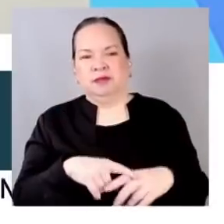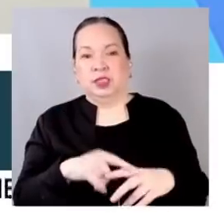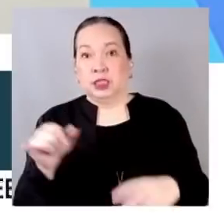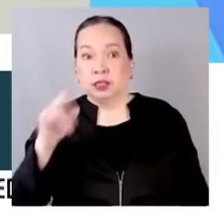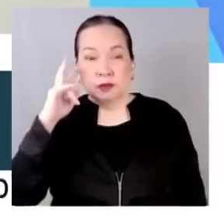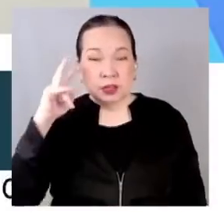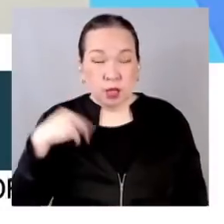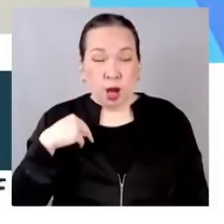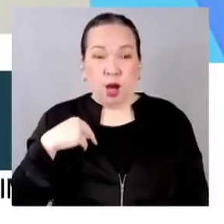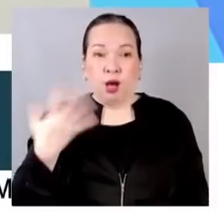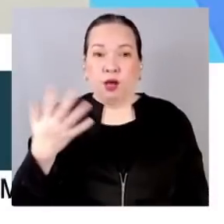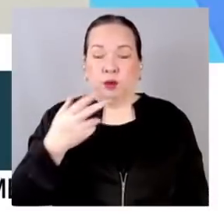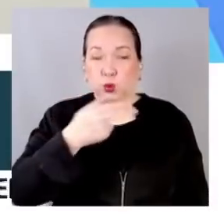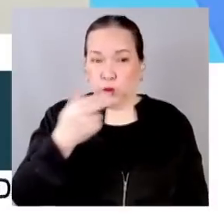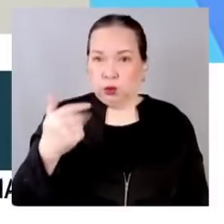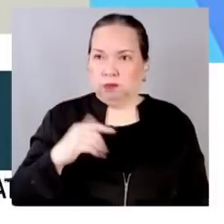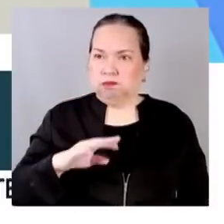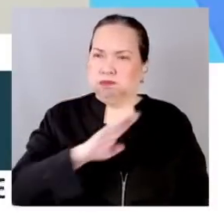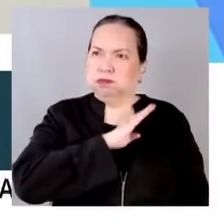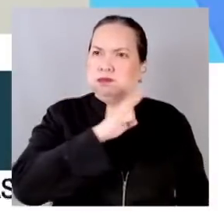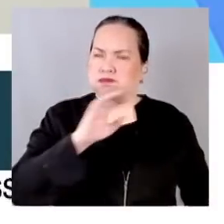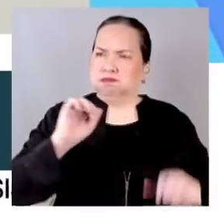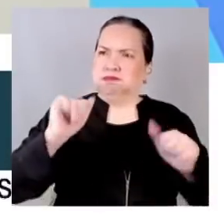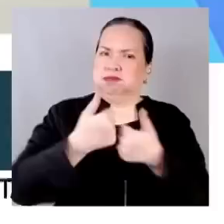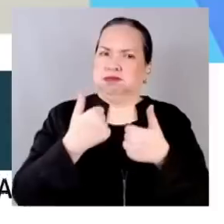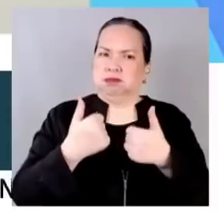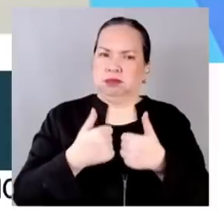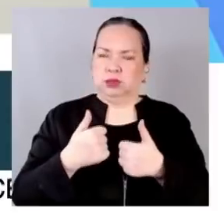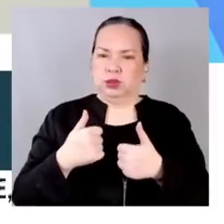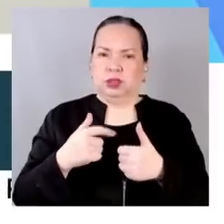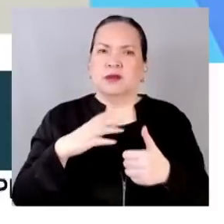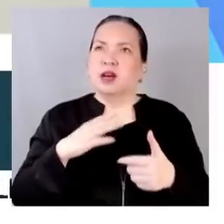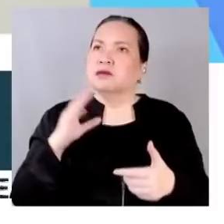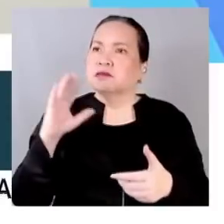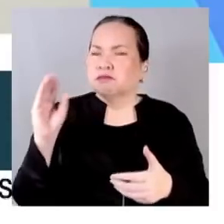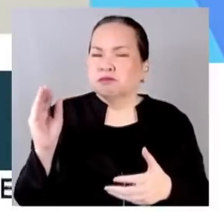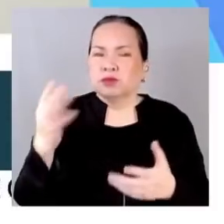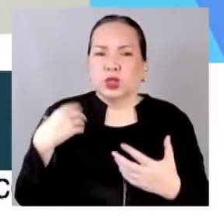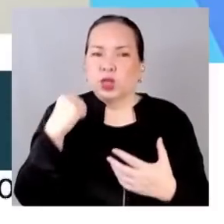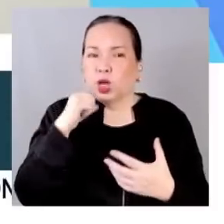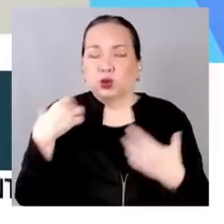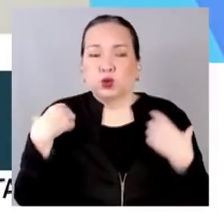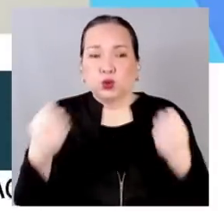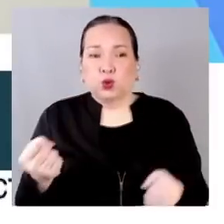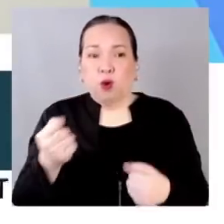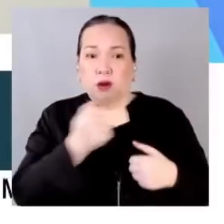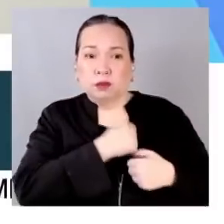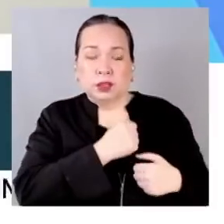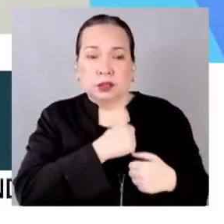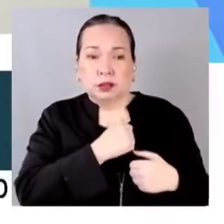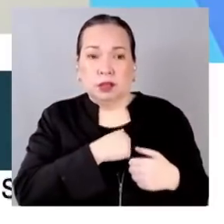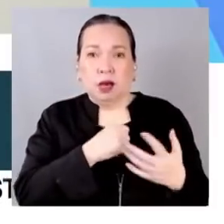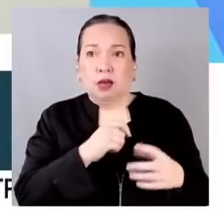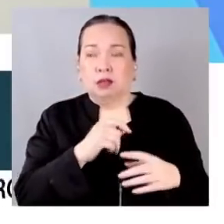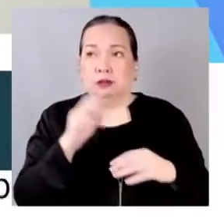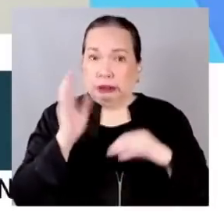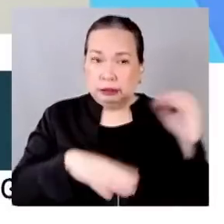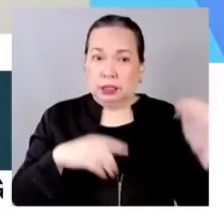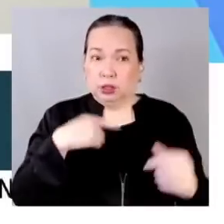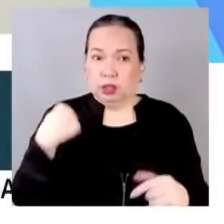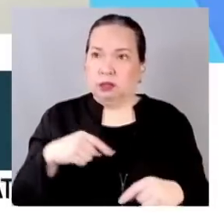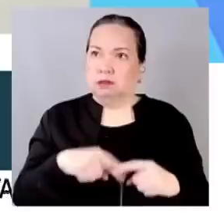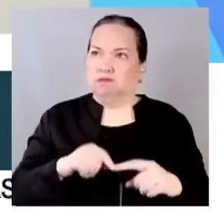Indonesia. Their armed forces are less capable than China. However, pinapakita